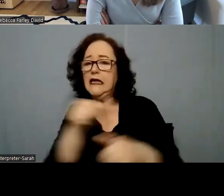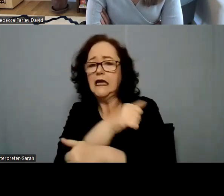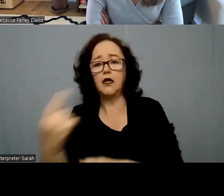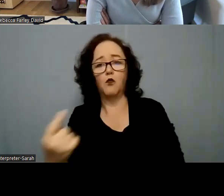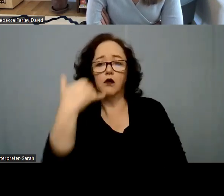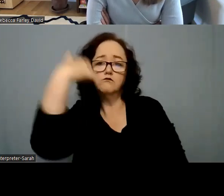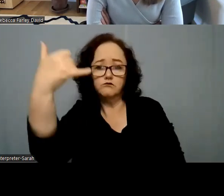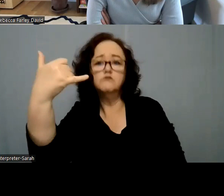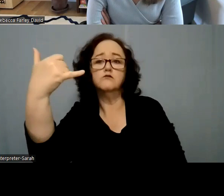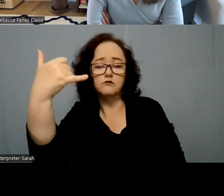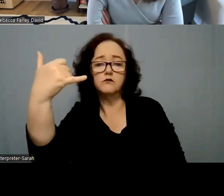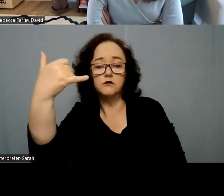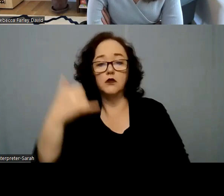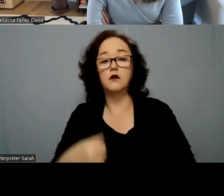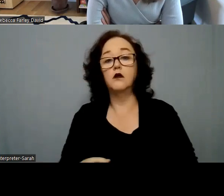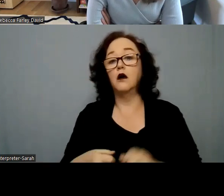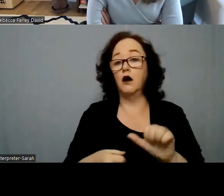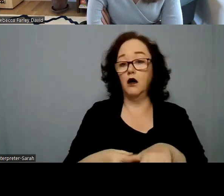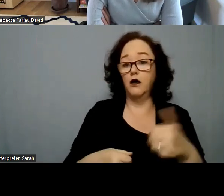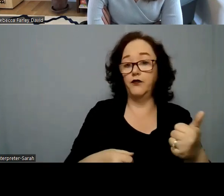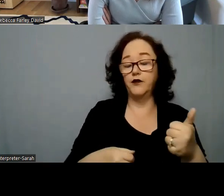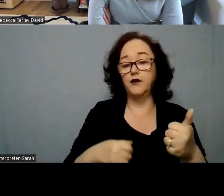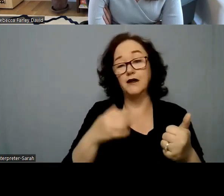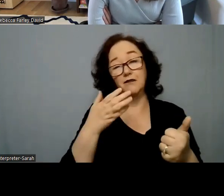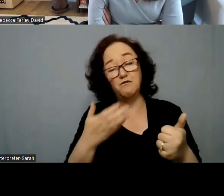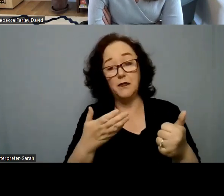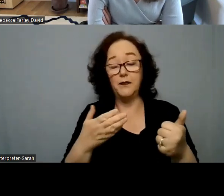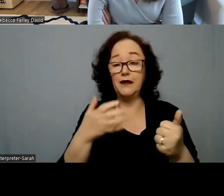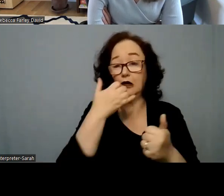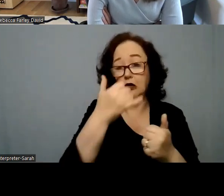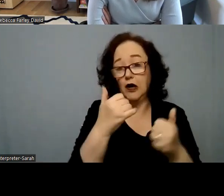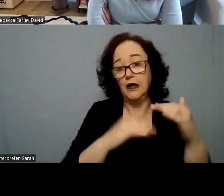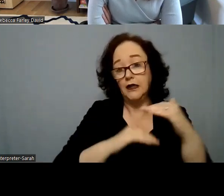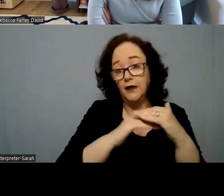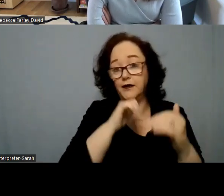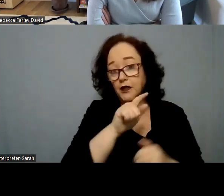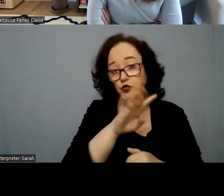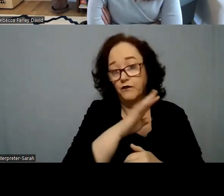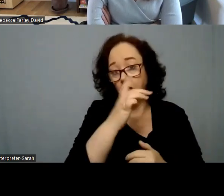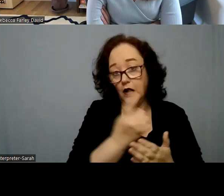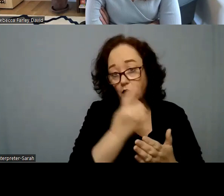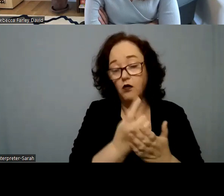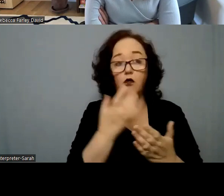Others operate call lines that are maybe not available 24/7 or available only to their clients. And then others